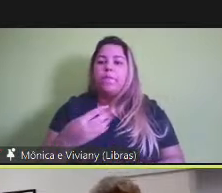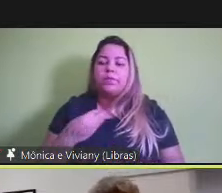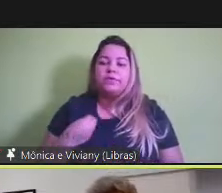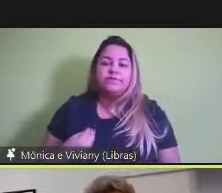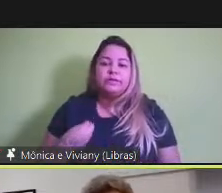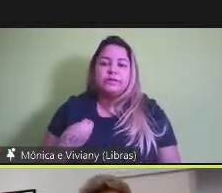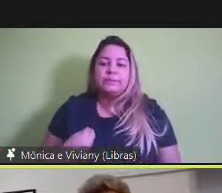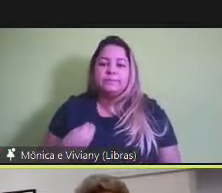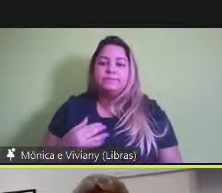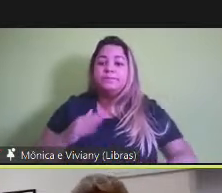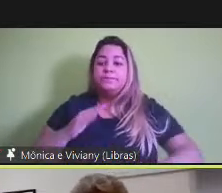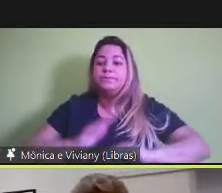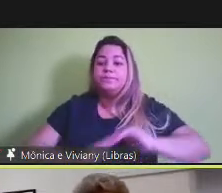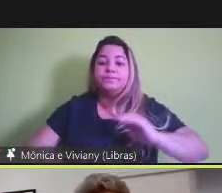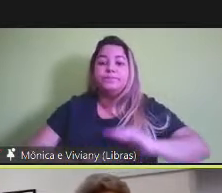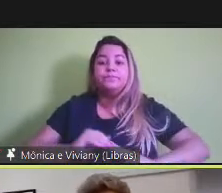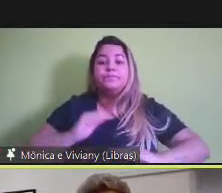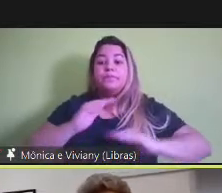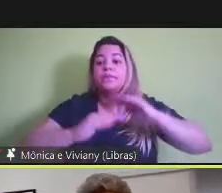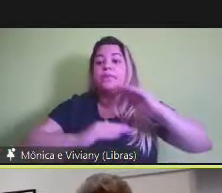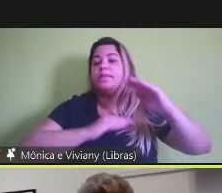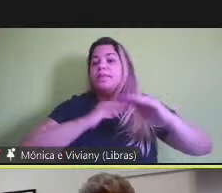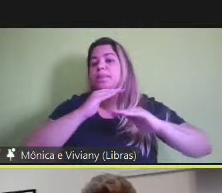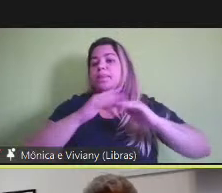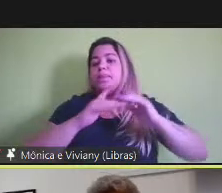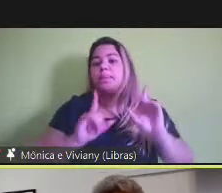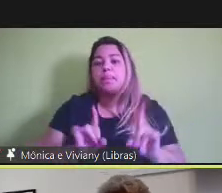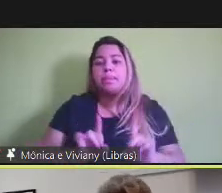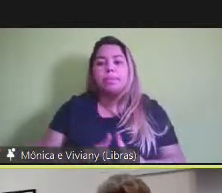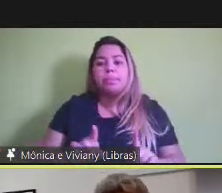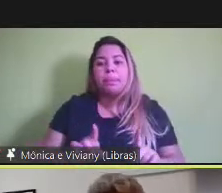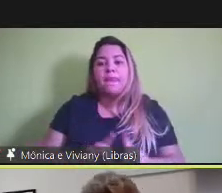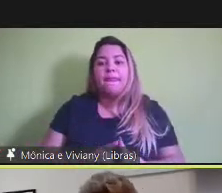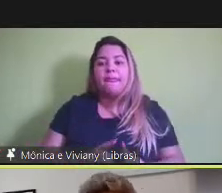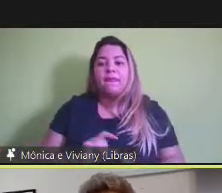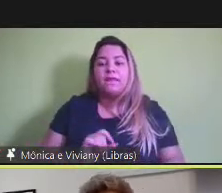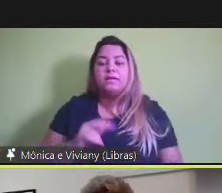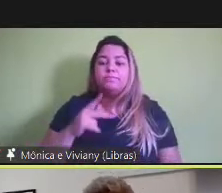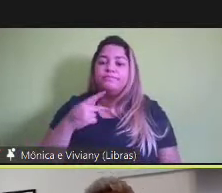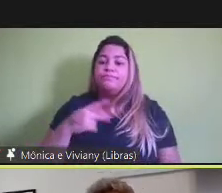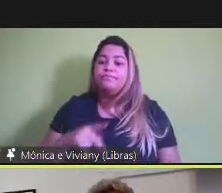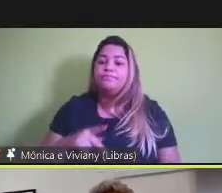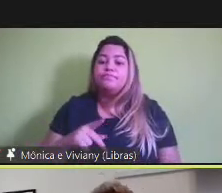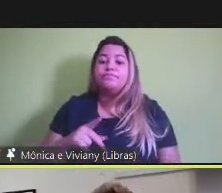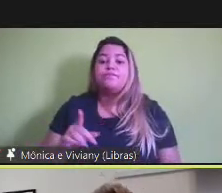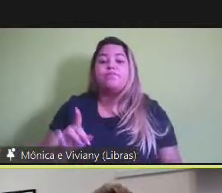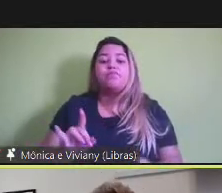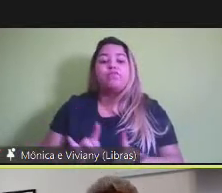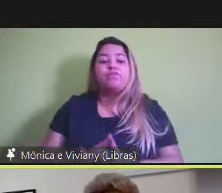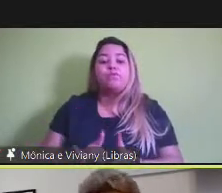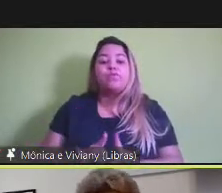the lives. Professionals develop competences relative to their field.